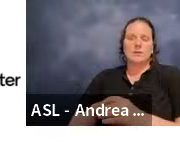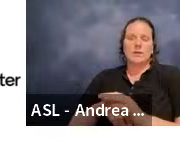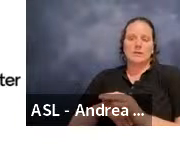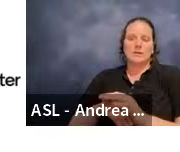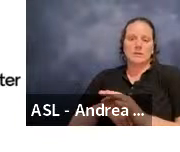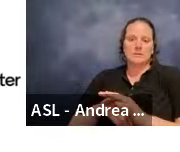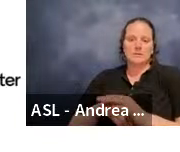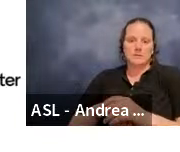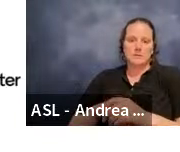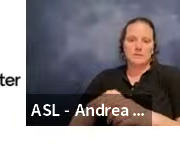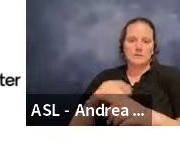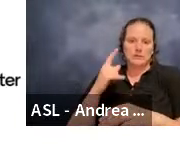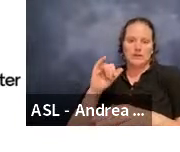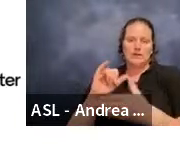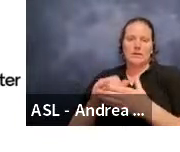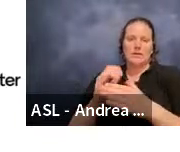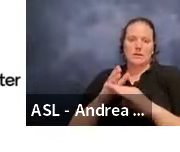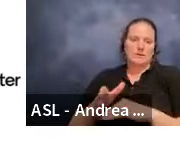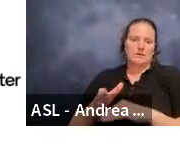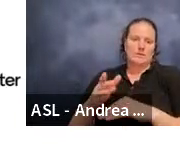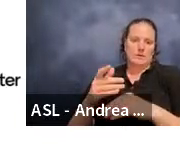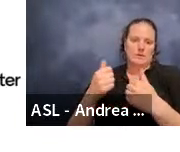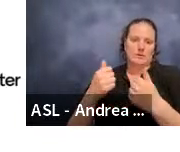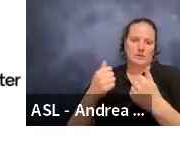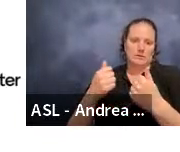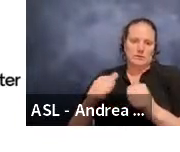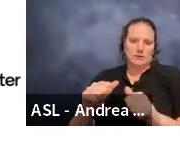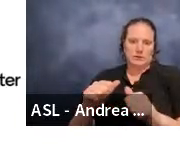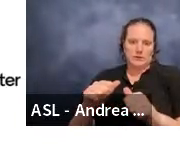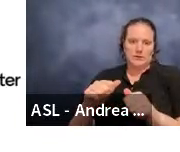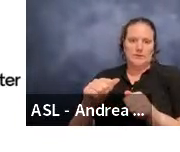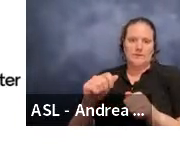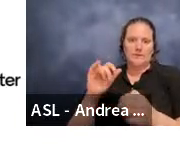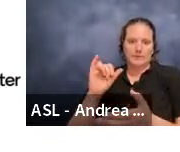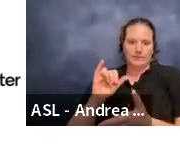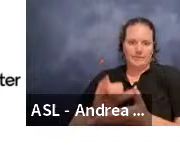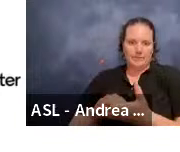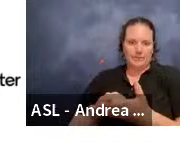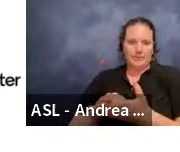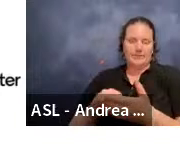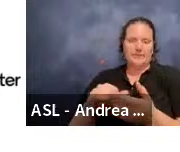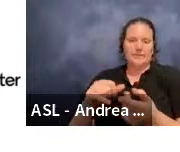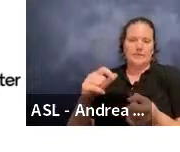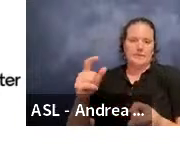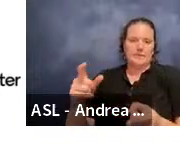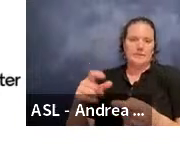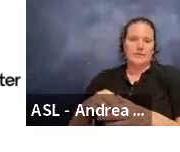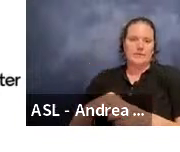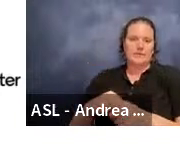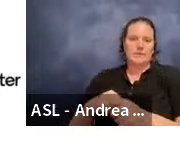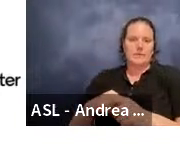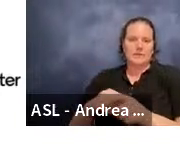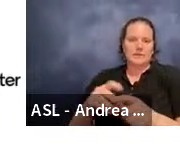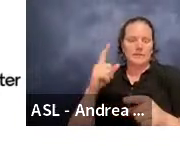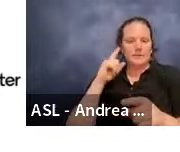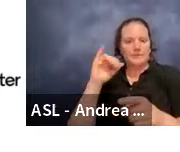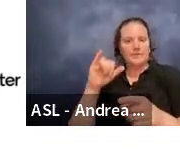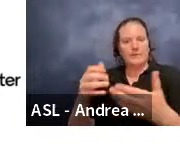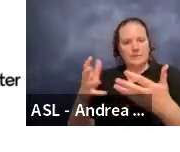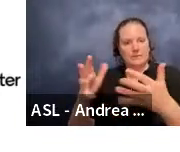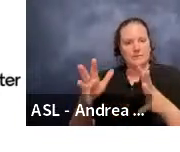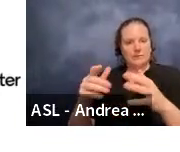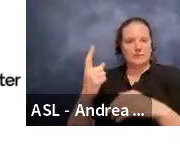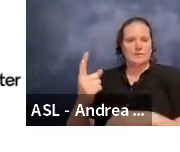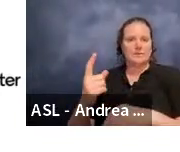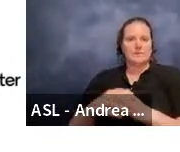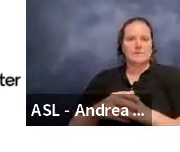Mine, after I tried to submit it, it said the presenter hasn't changed slides yet. Oh, because you already finished 1, so you're getting